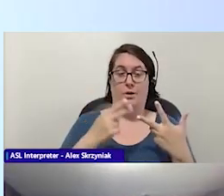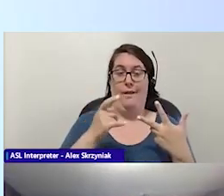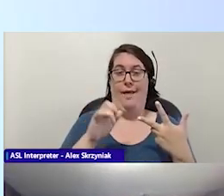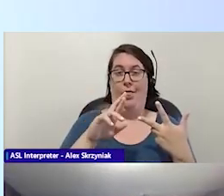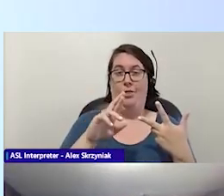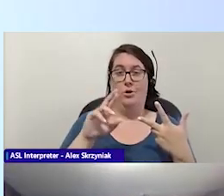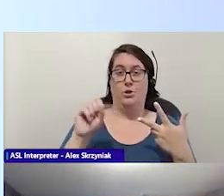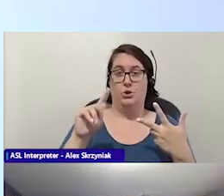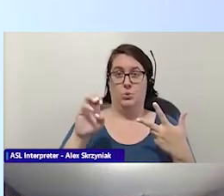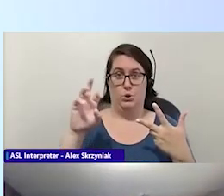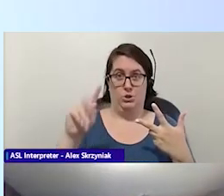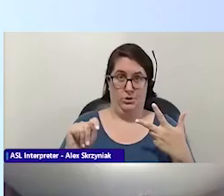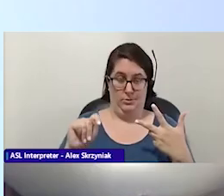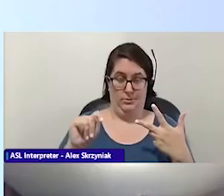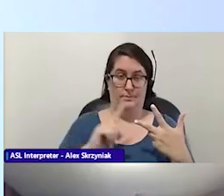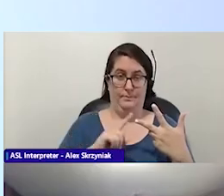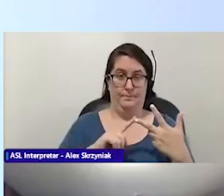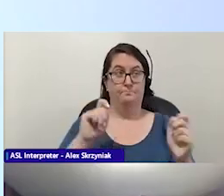Next slide.